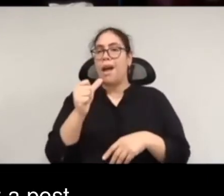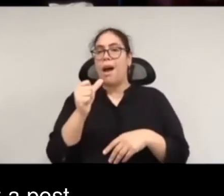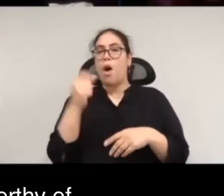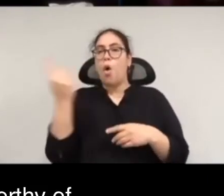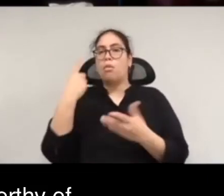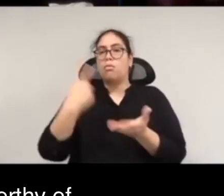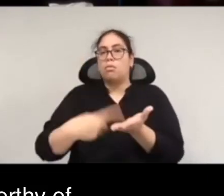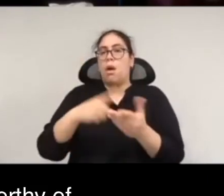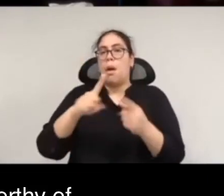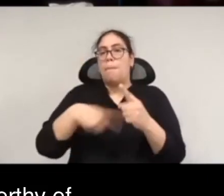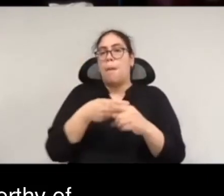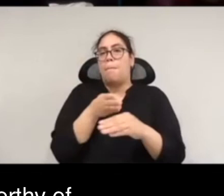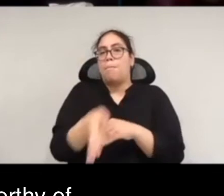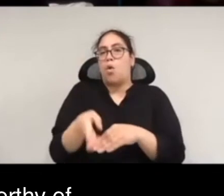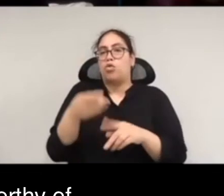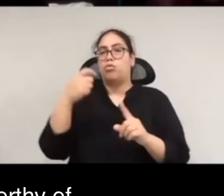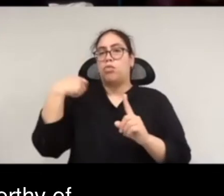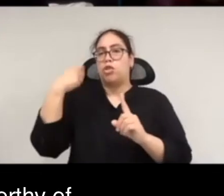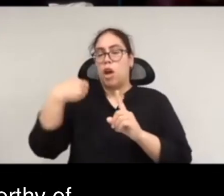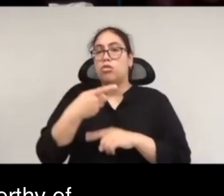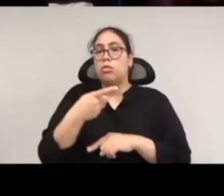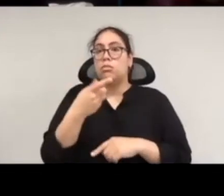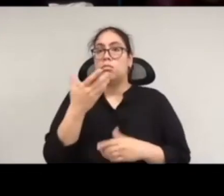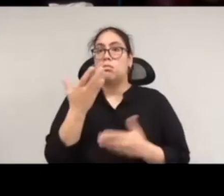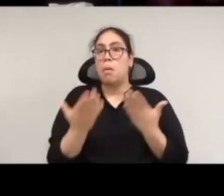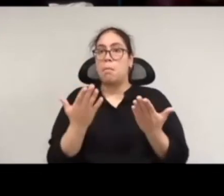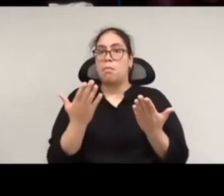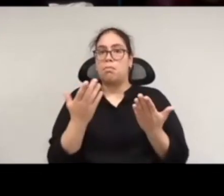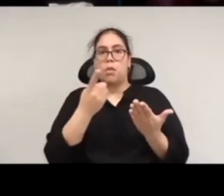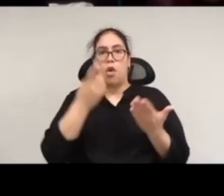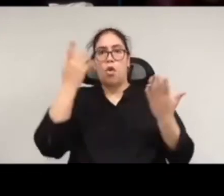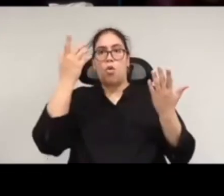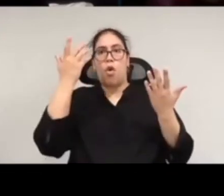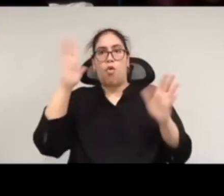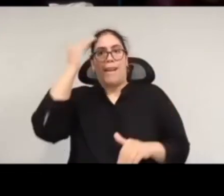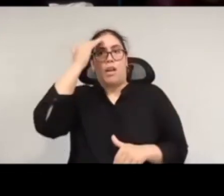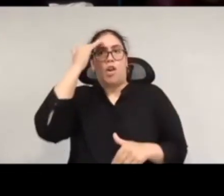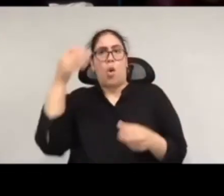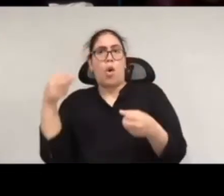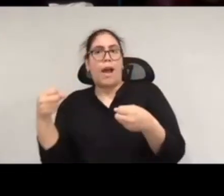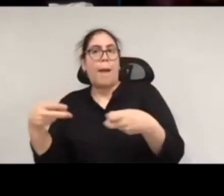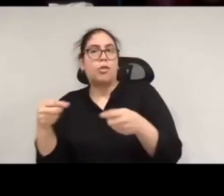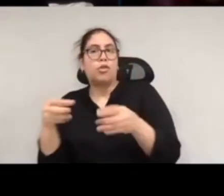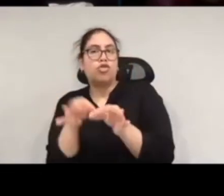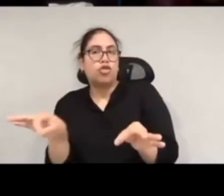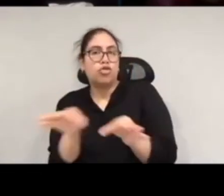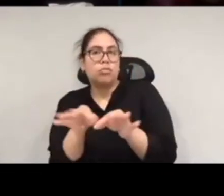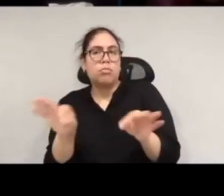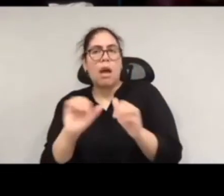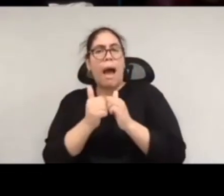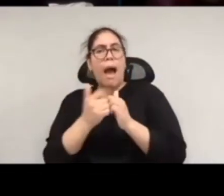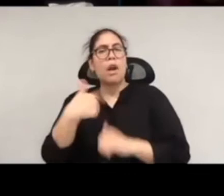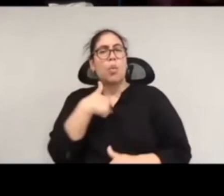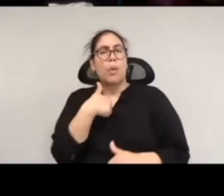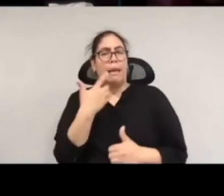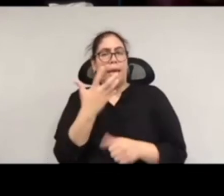conversation, it's newsworthy of everyone knowing about it like they know captions. So how do we get there? So Alice, we've talked about